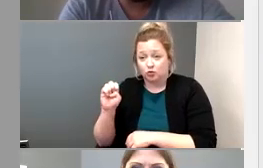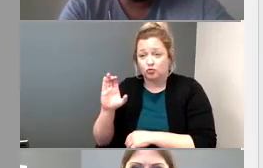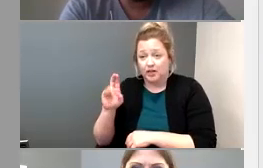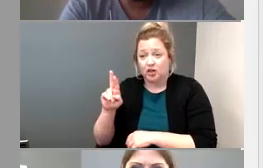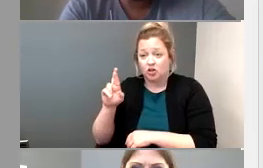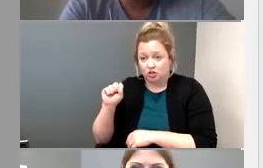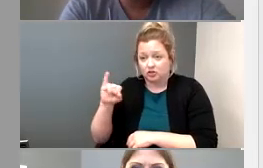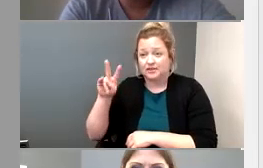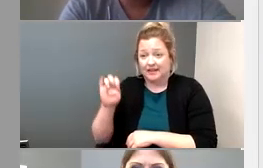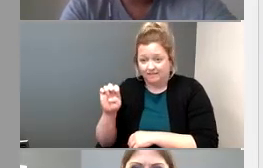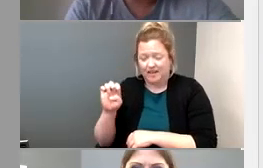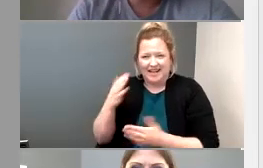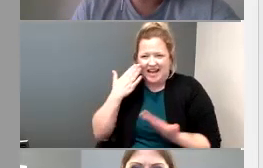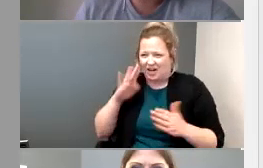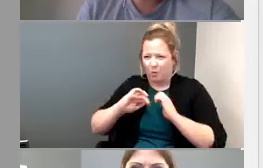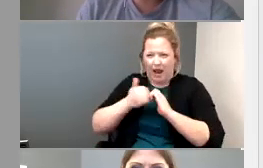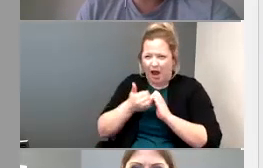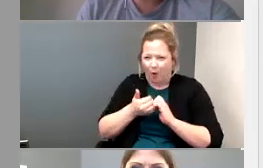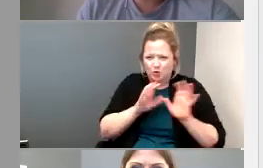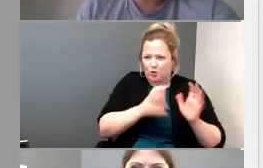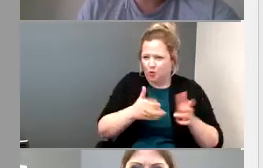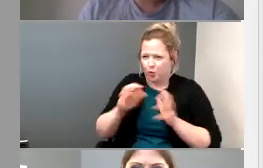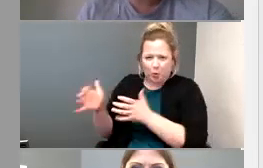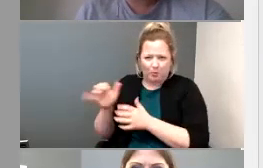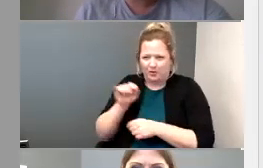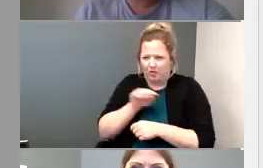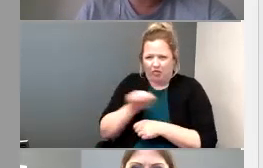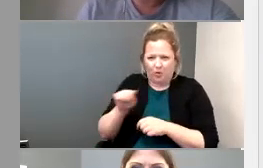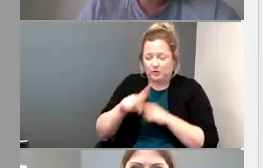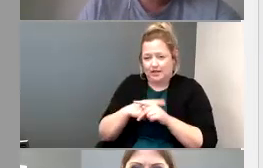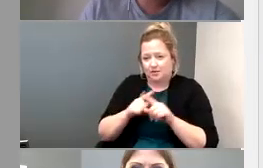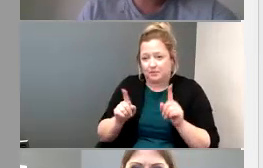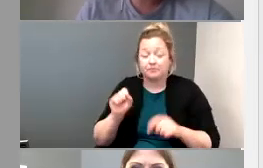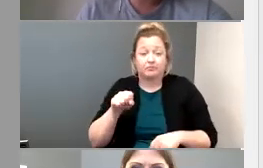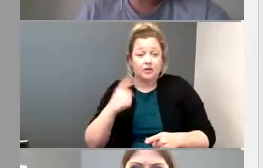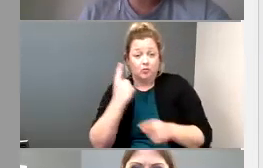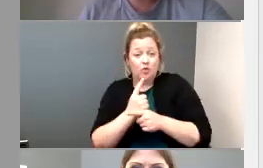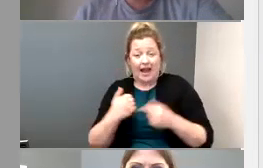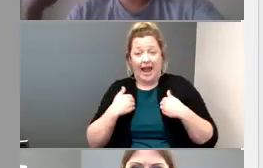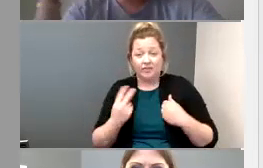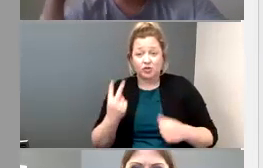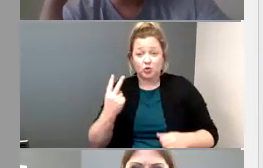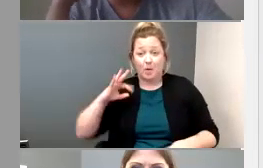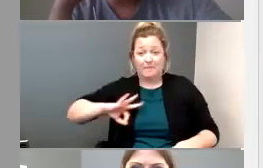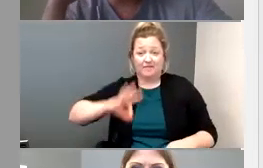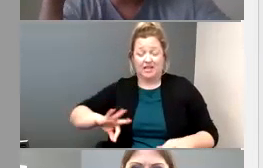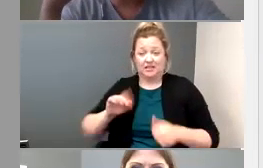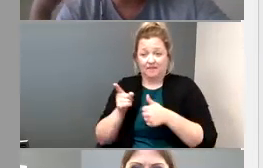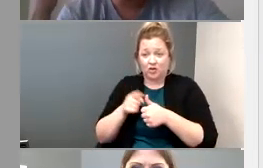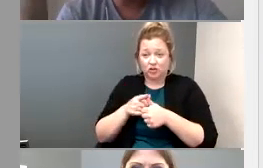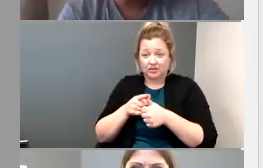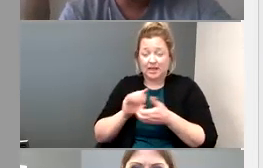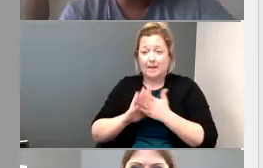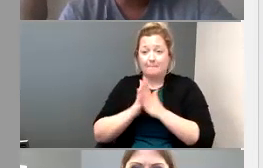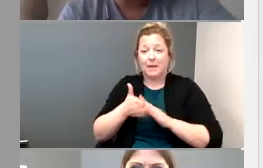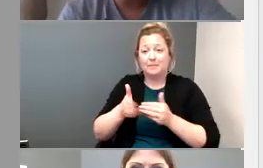call them or how to classify them. Because recursive algorithms have 2 benefits, right? First things first, it becomes easier to analyze